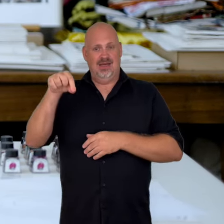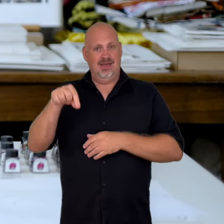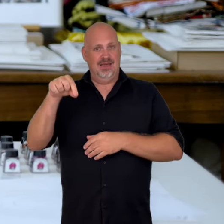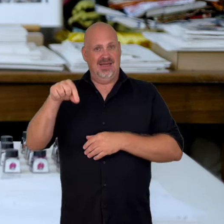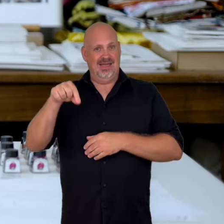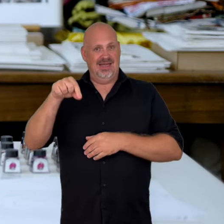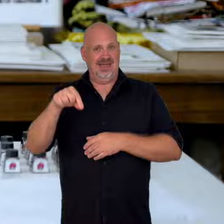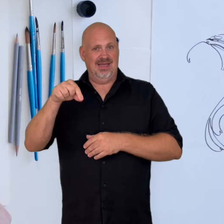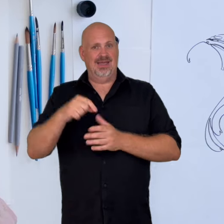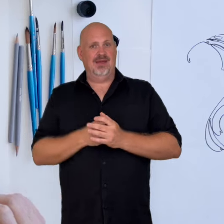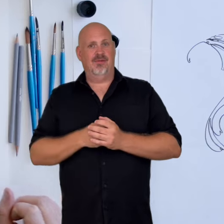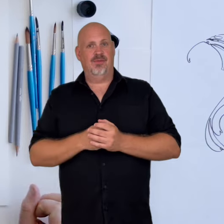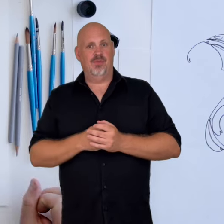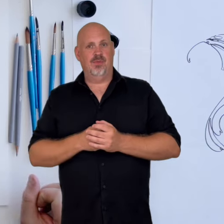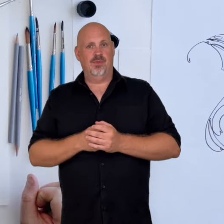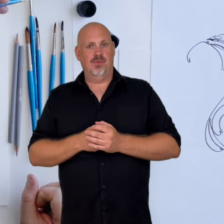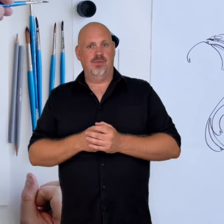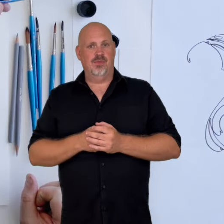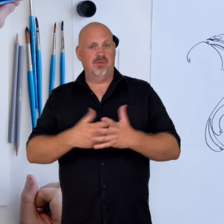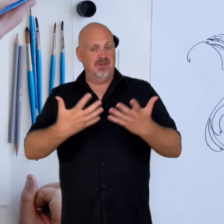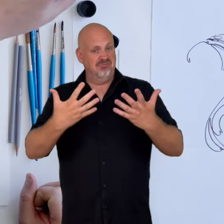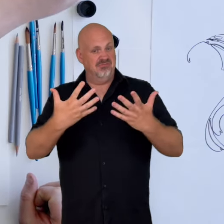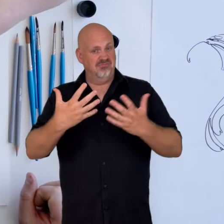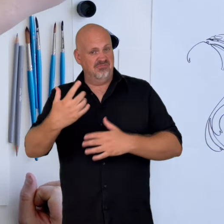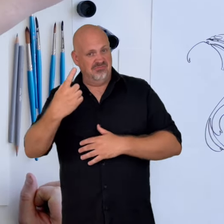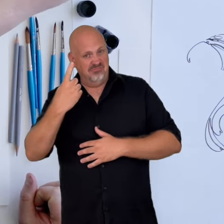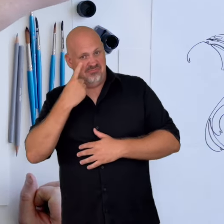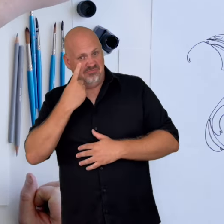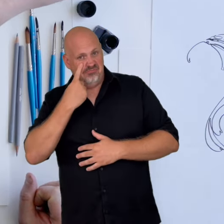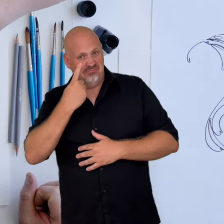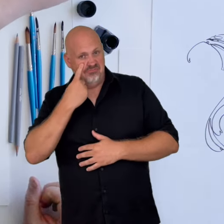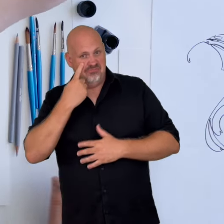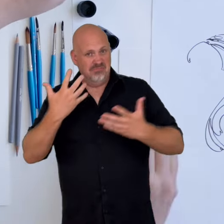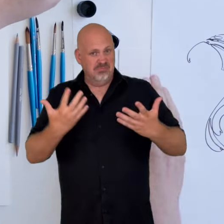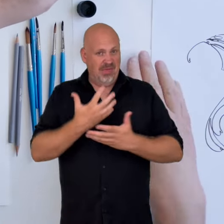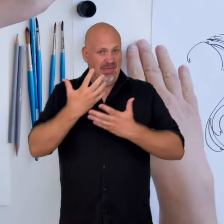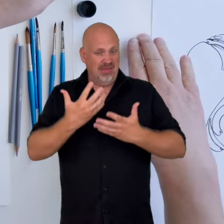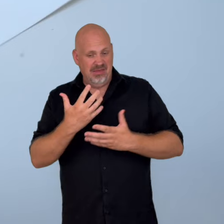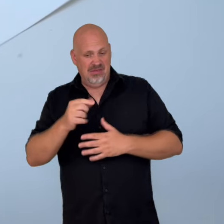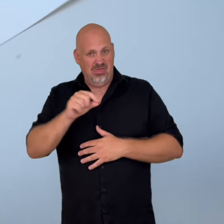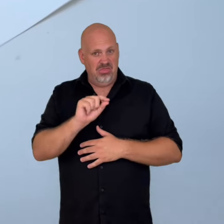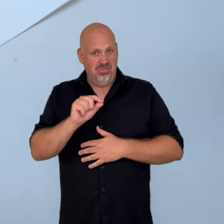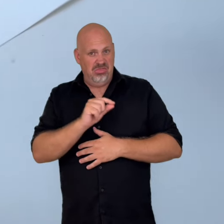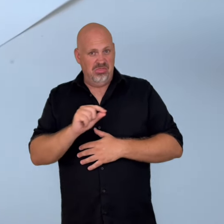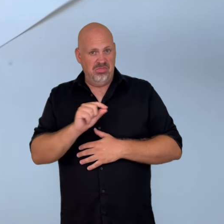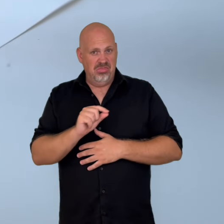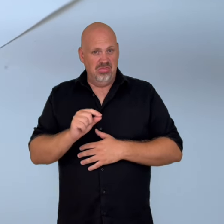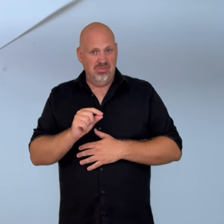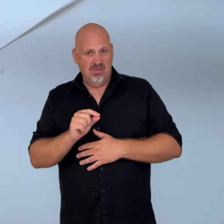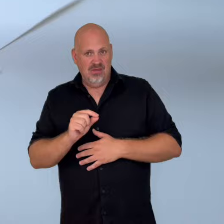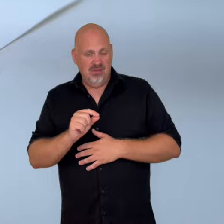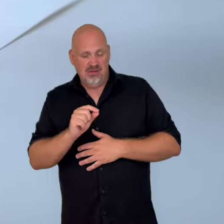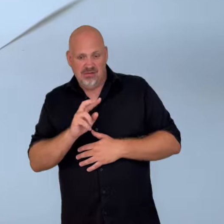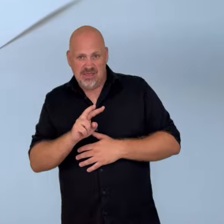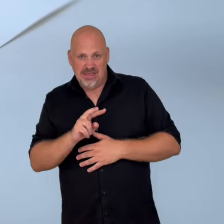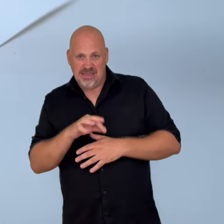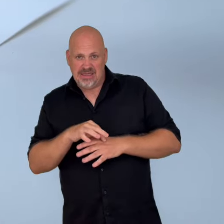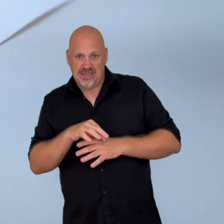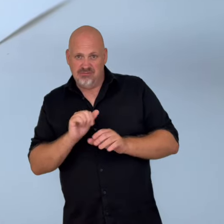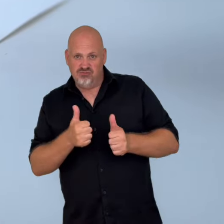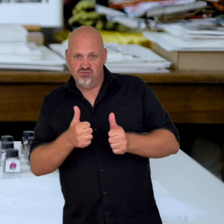really beautiful ink. I would recommend just wetting your brush and then just dip your